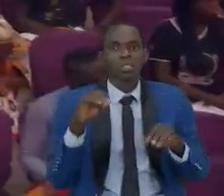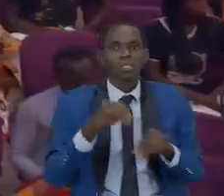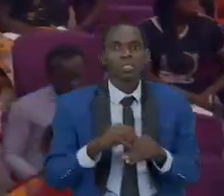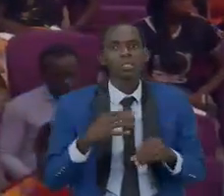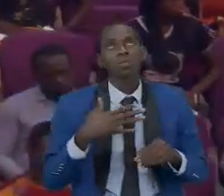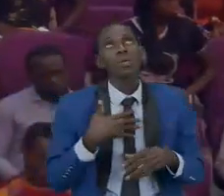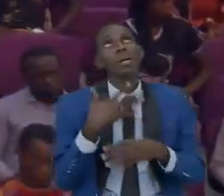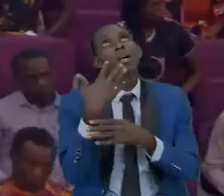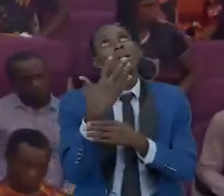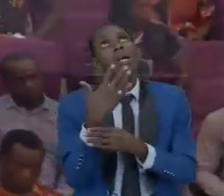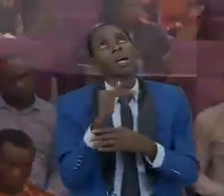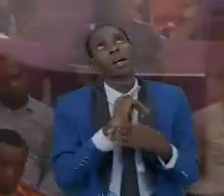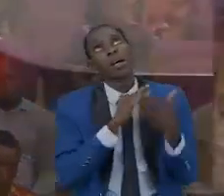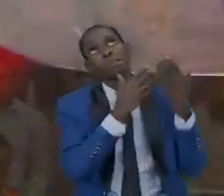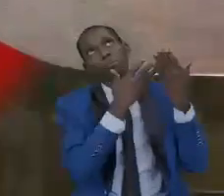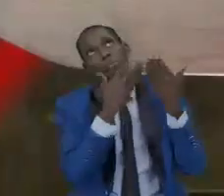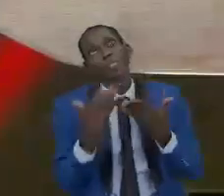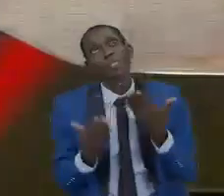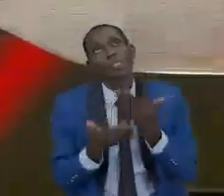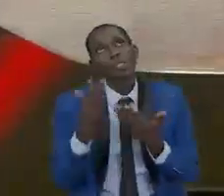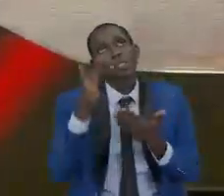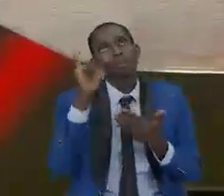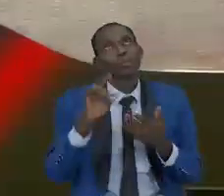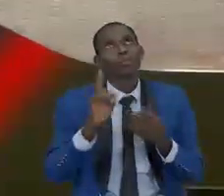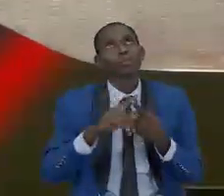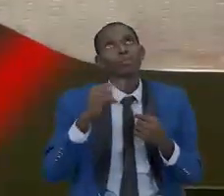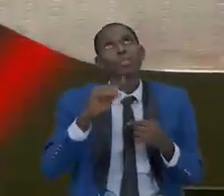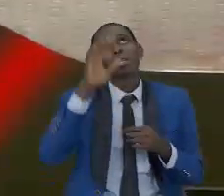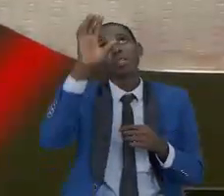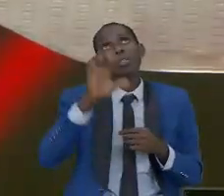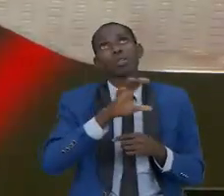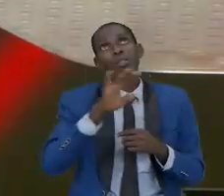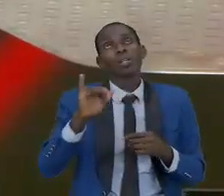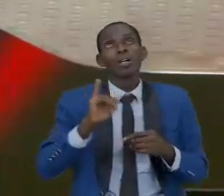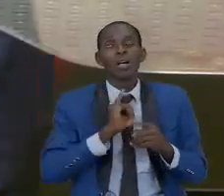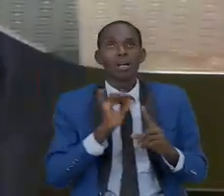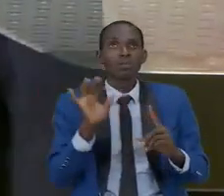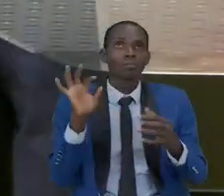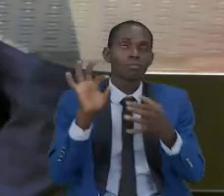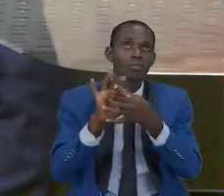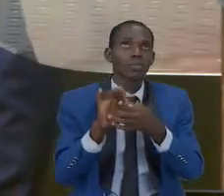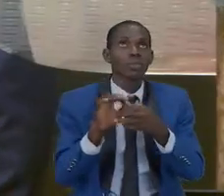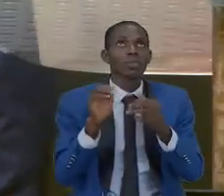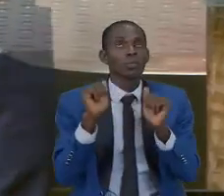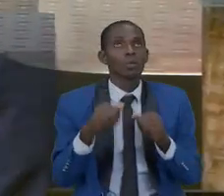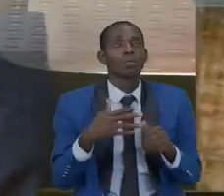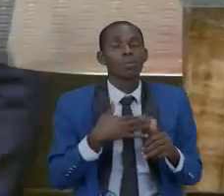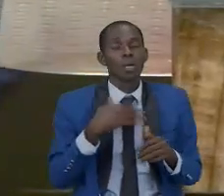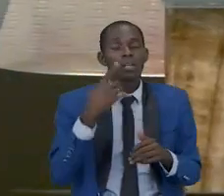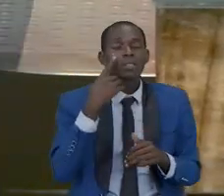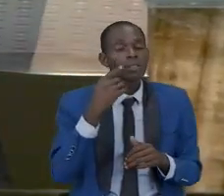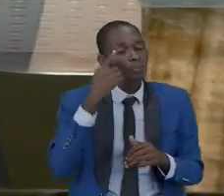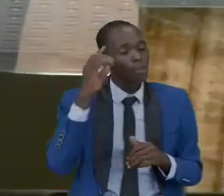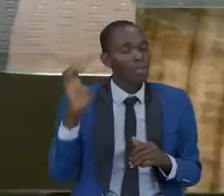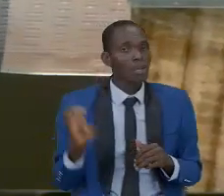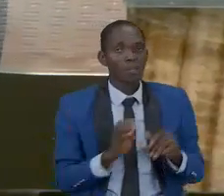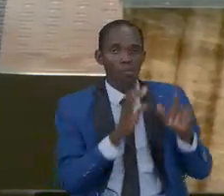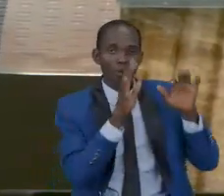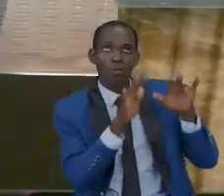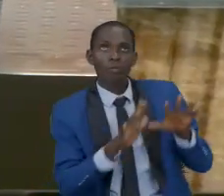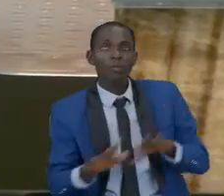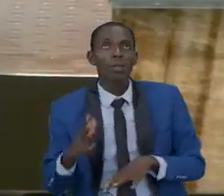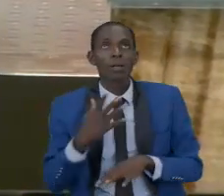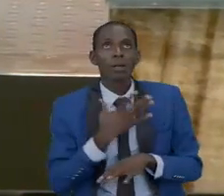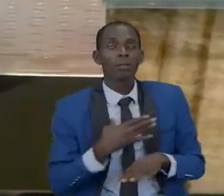my hands I bring simply to the cross I clinch because my tears forever flew I might